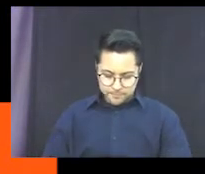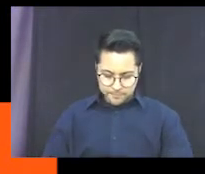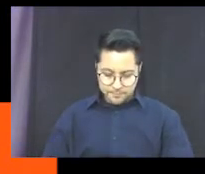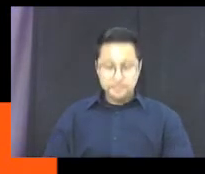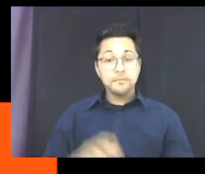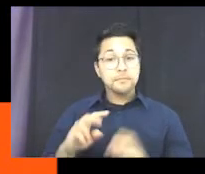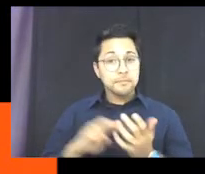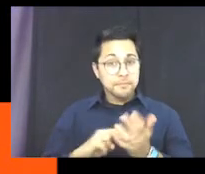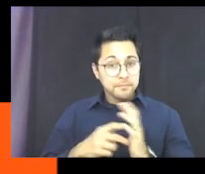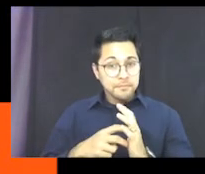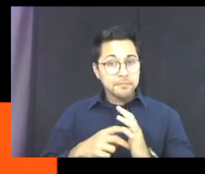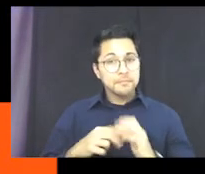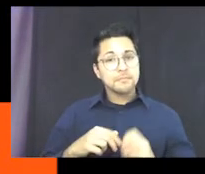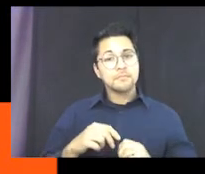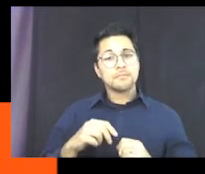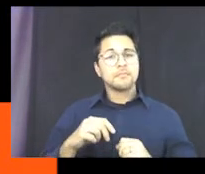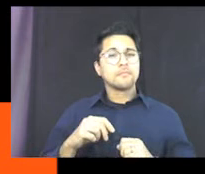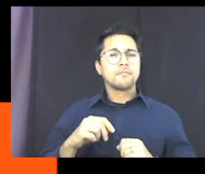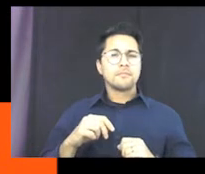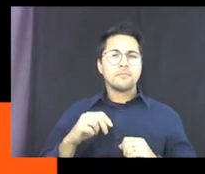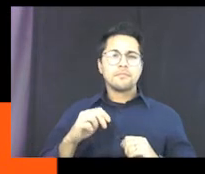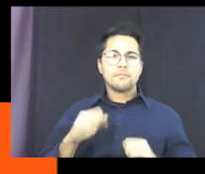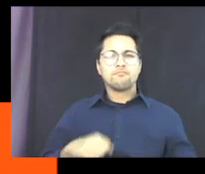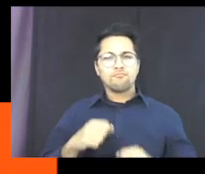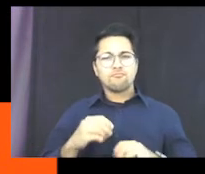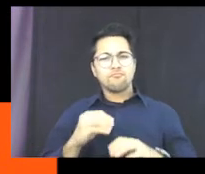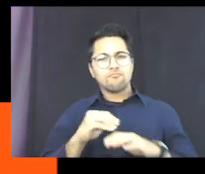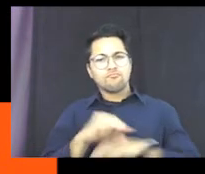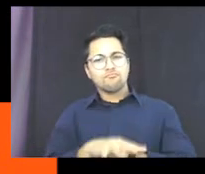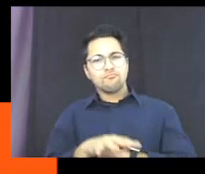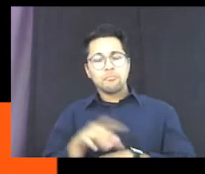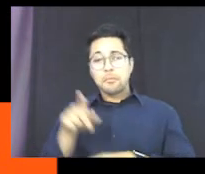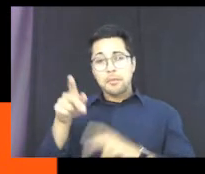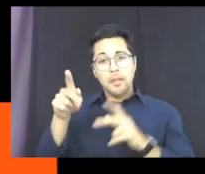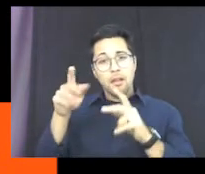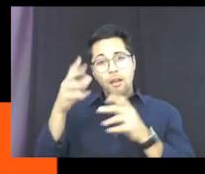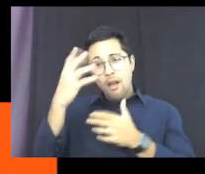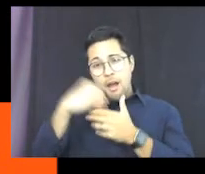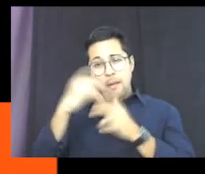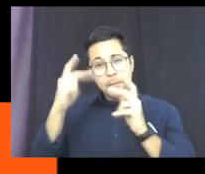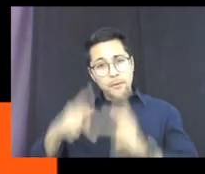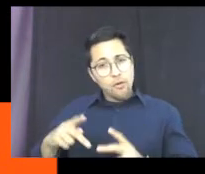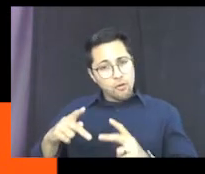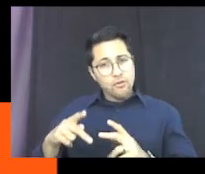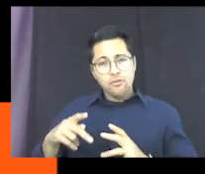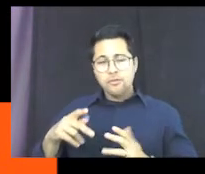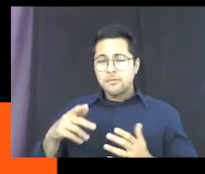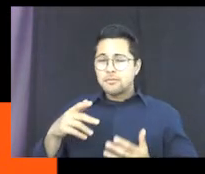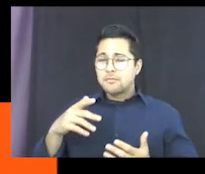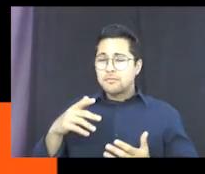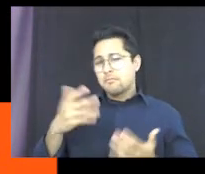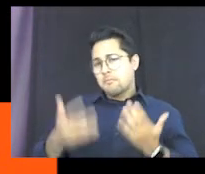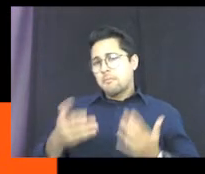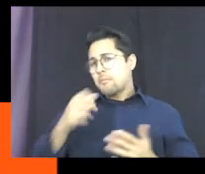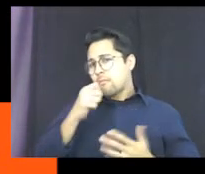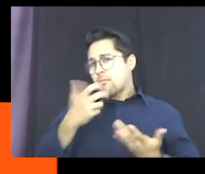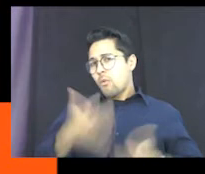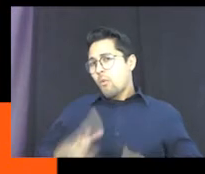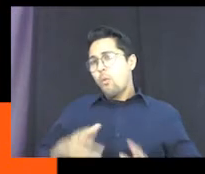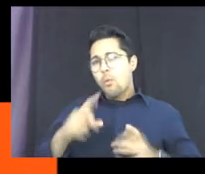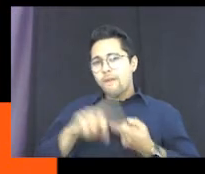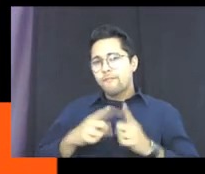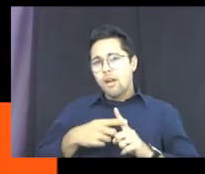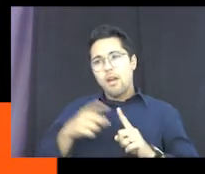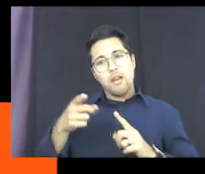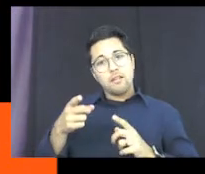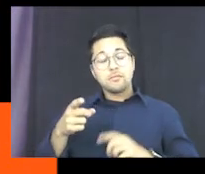This can lead to the illusion that an autistic person might not want friends, while this